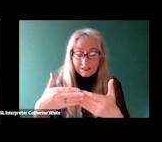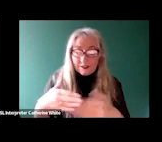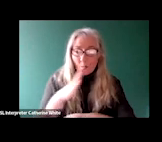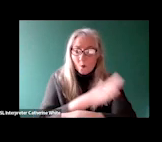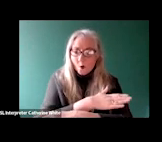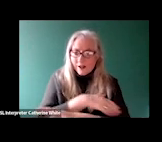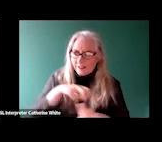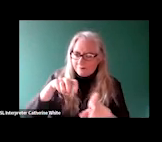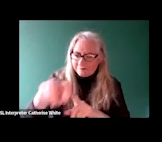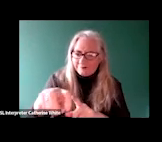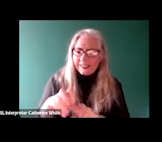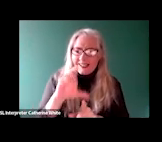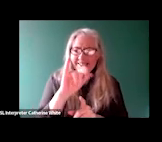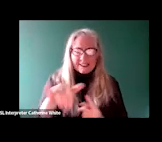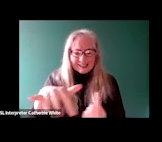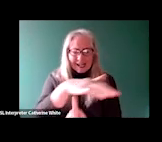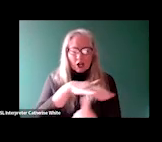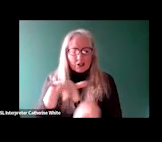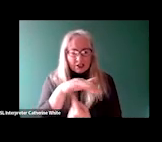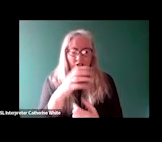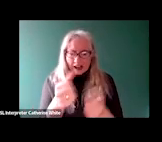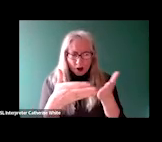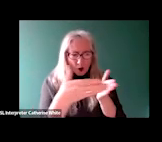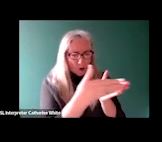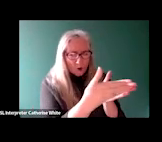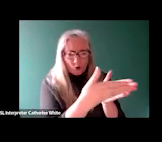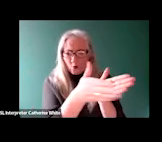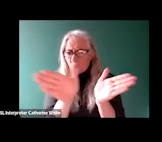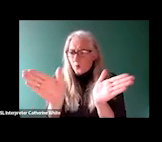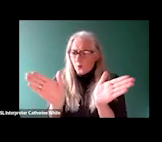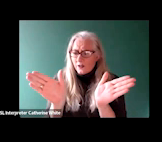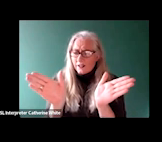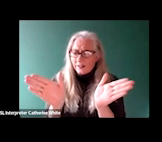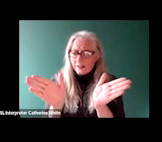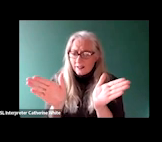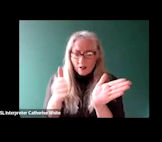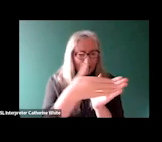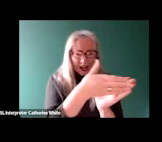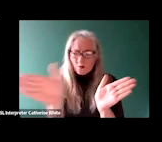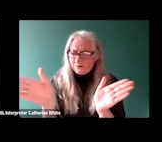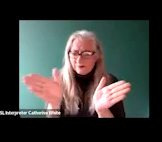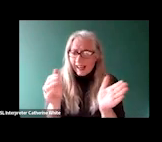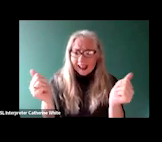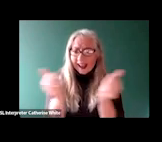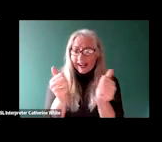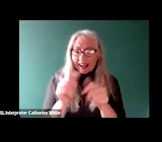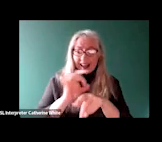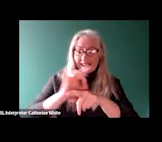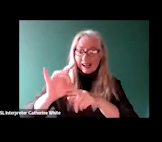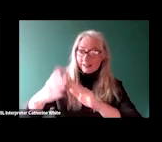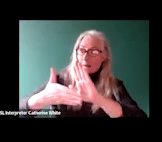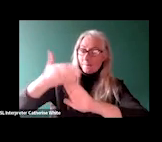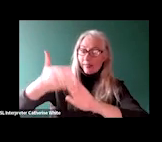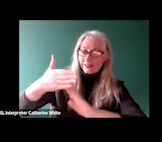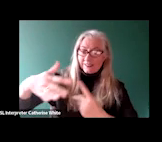and you'll see in a minute, it covers a huge range completely across the spatial scale of the built environment as mentioned.